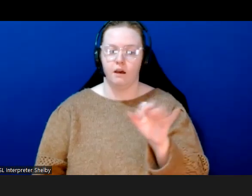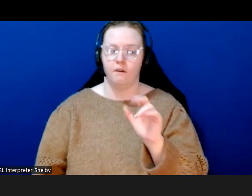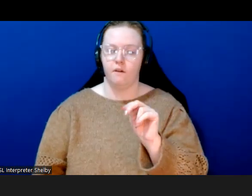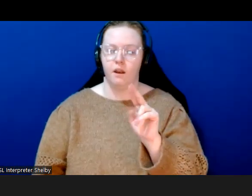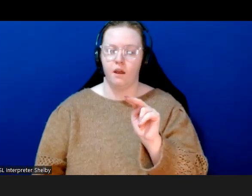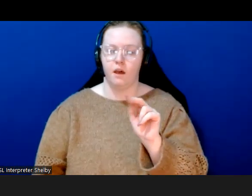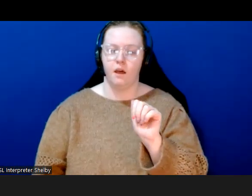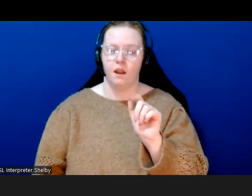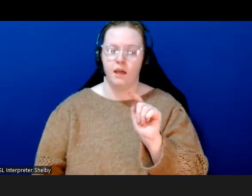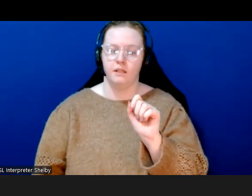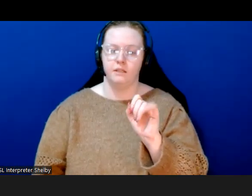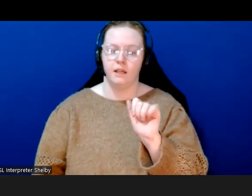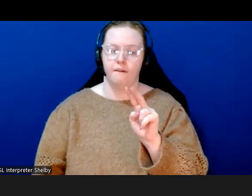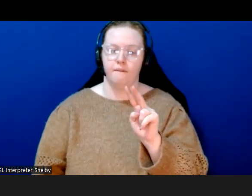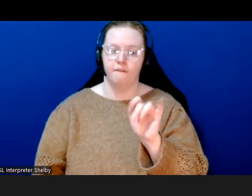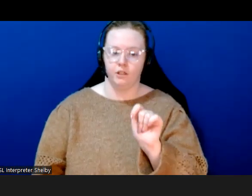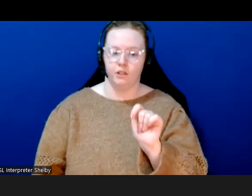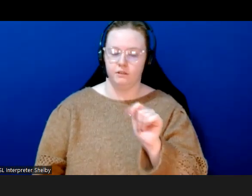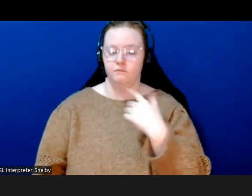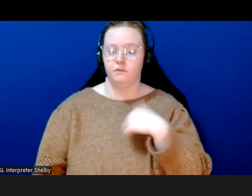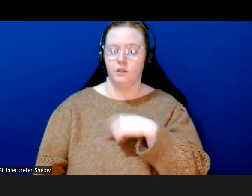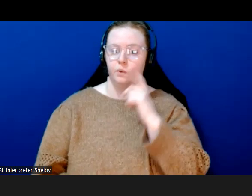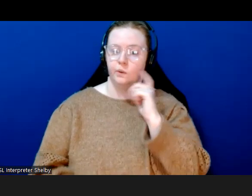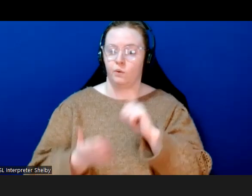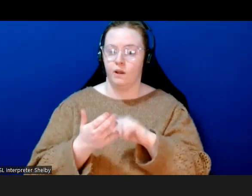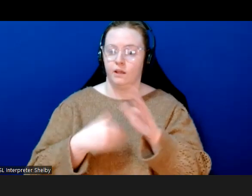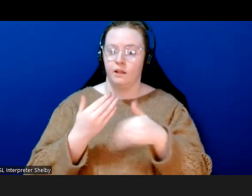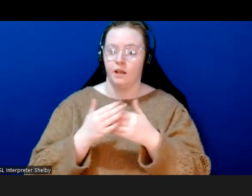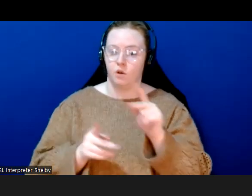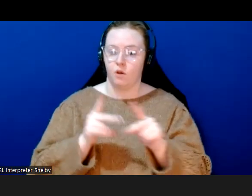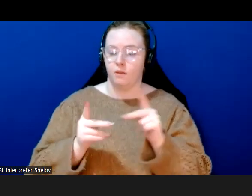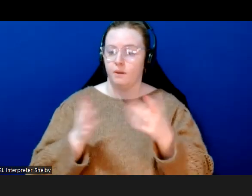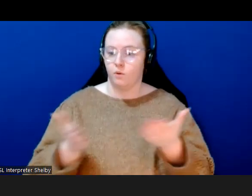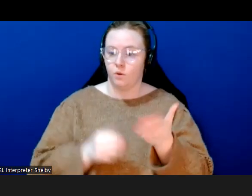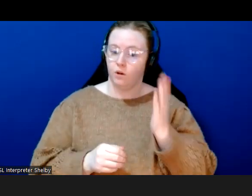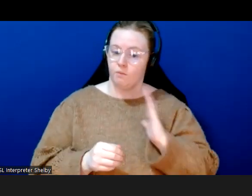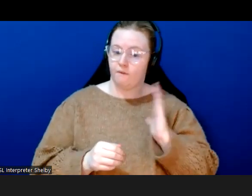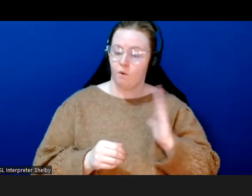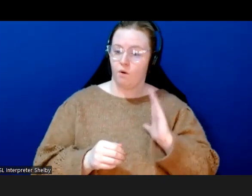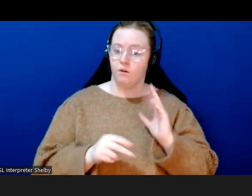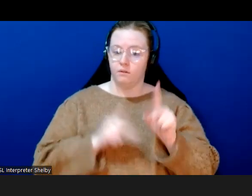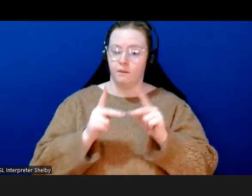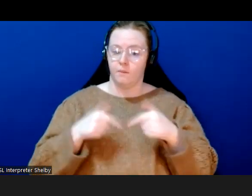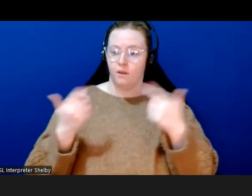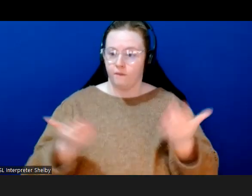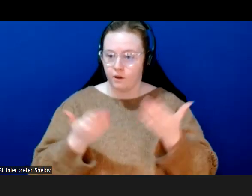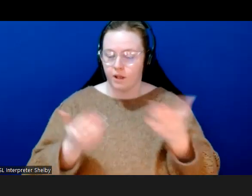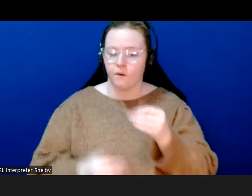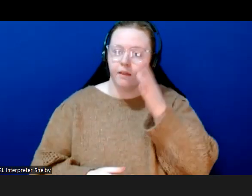recognize all First Peoples who were here before us, those who live with us now, and the 7 generations to